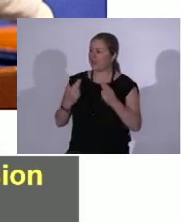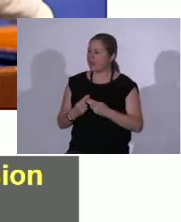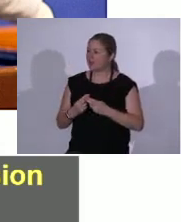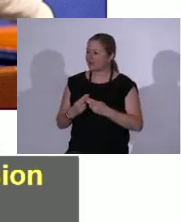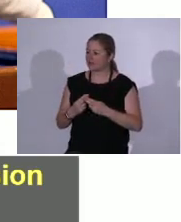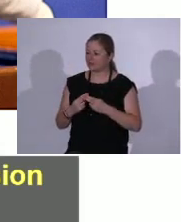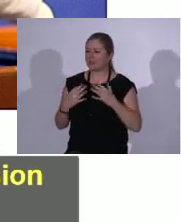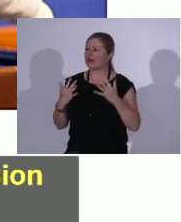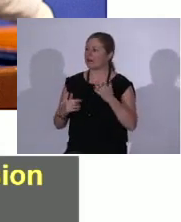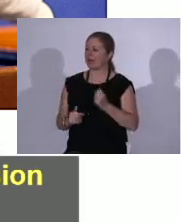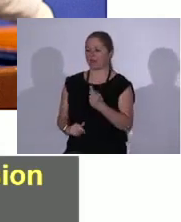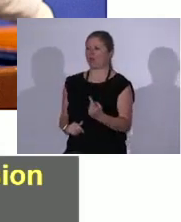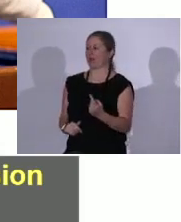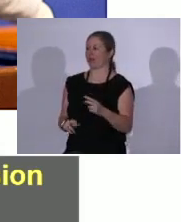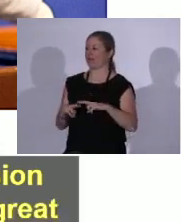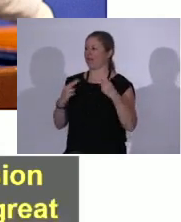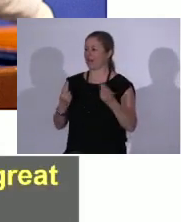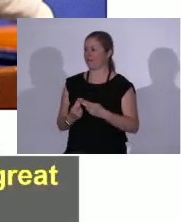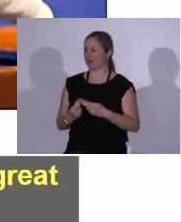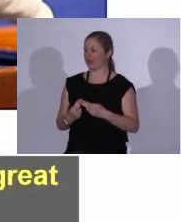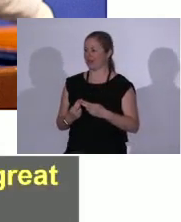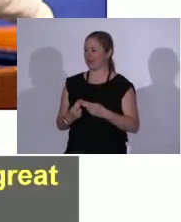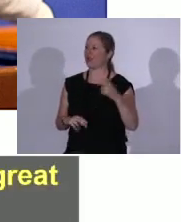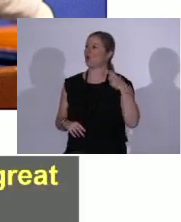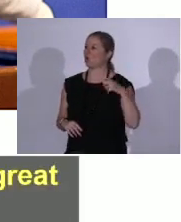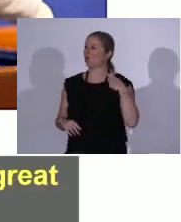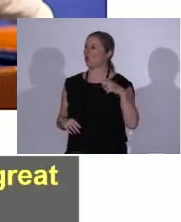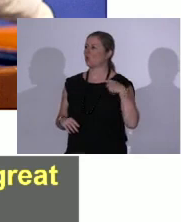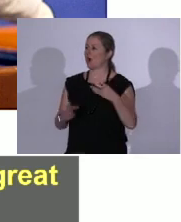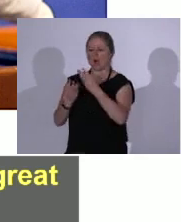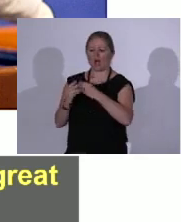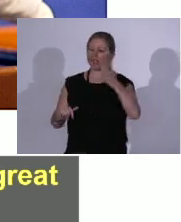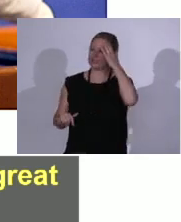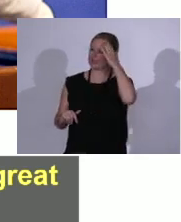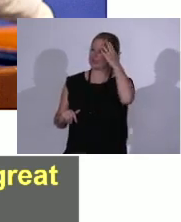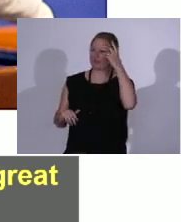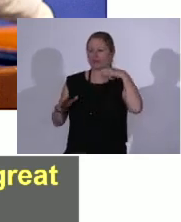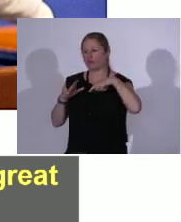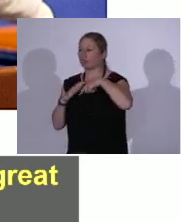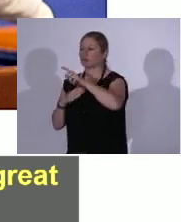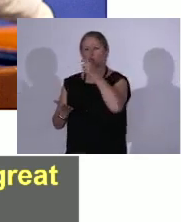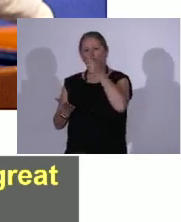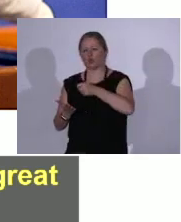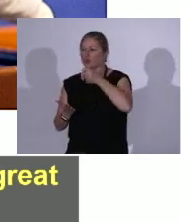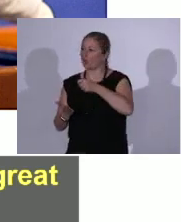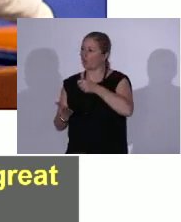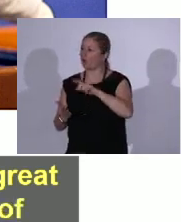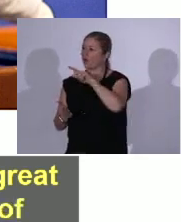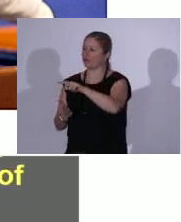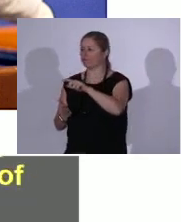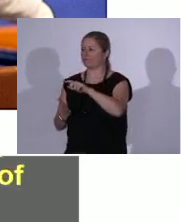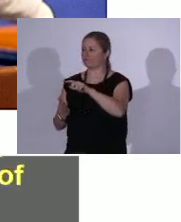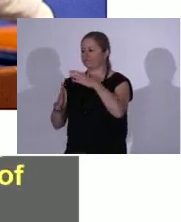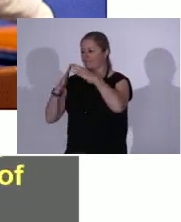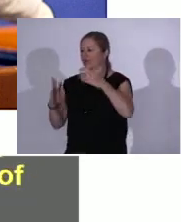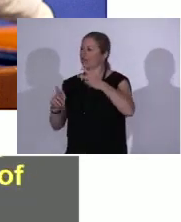because a great number of those mothers were called into court that day to speak as part of their ongoing domestic violence